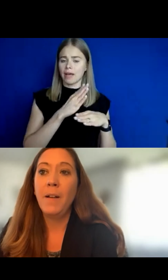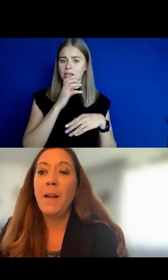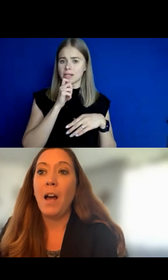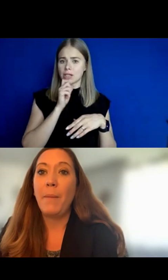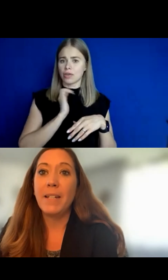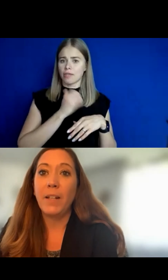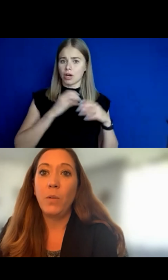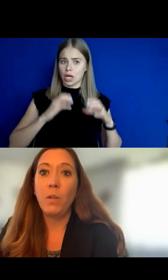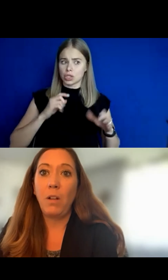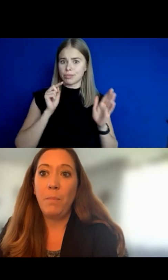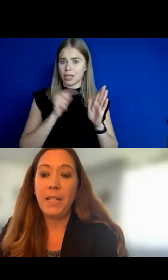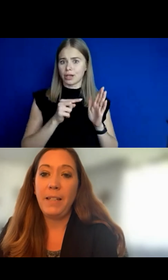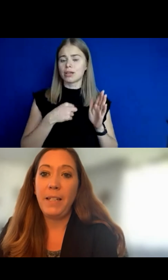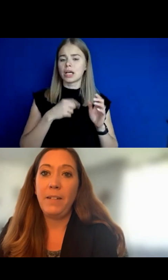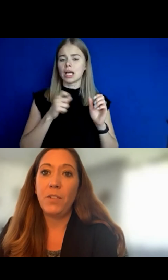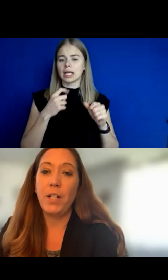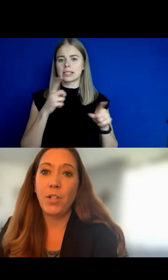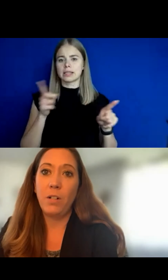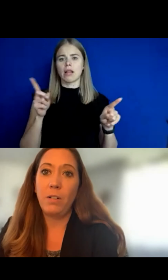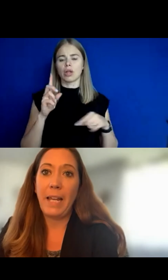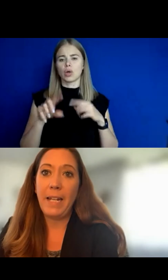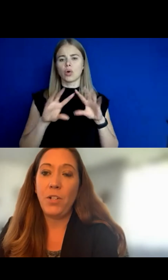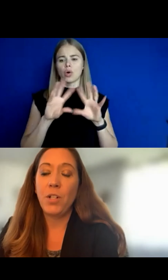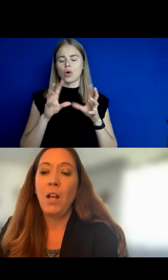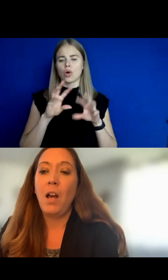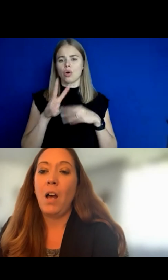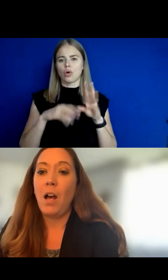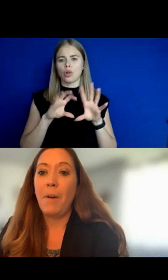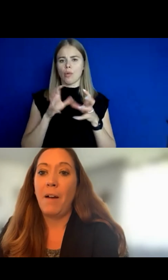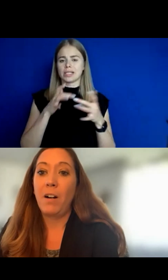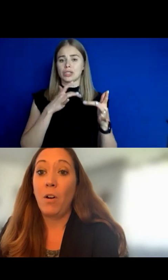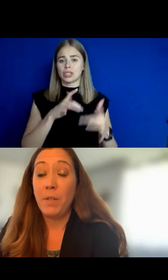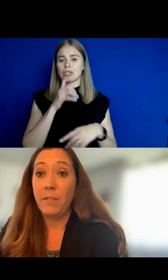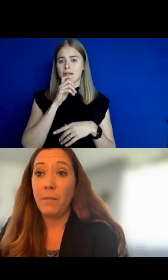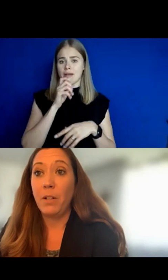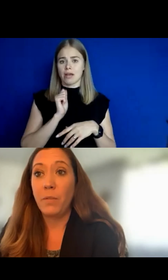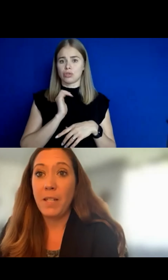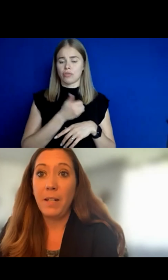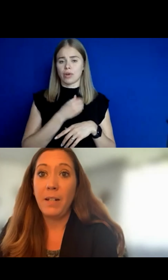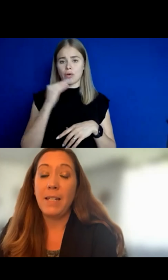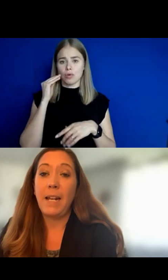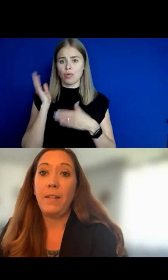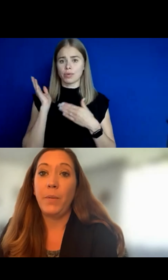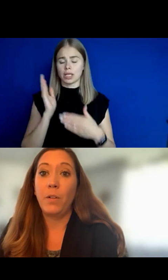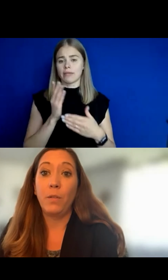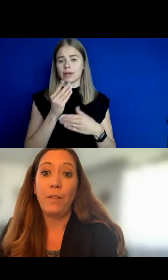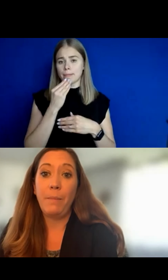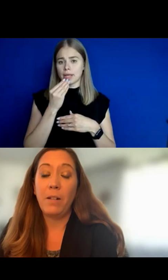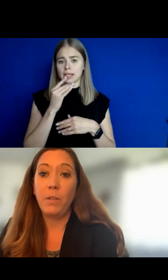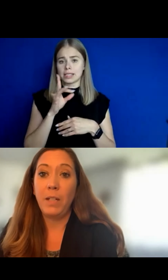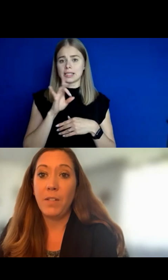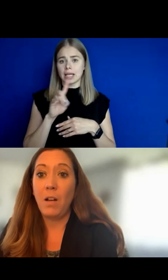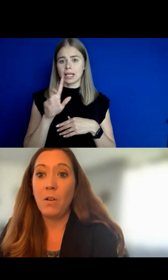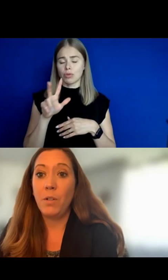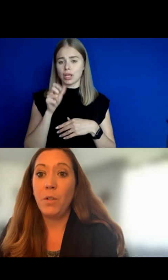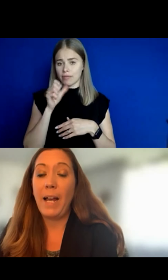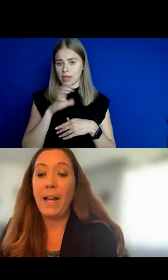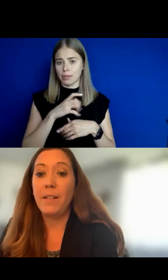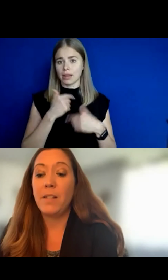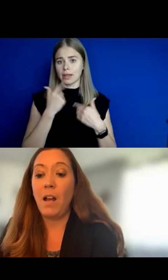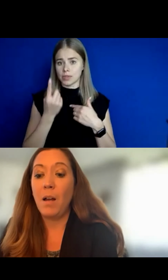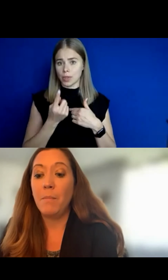customer. I can tell you globally, the traditional age of our home delivered meal recipient is an 83-year-old female who lives alone,